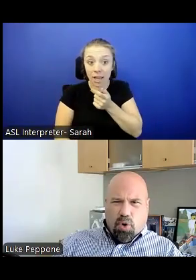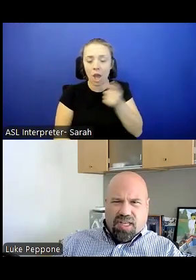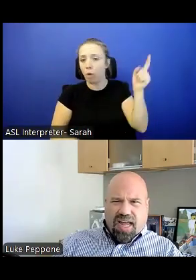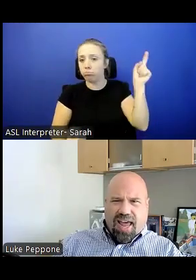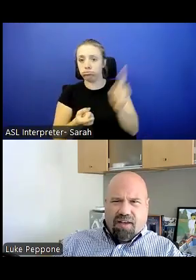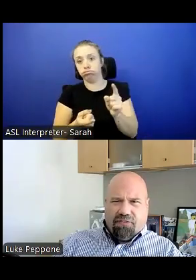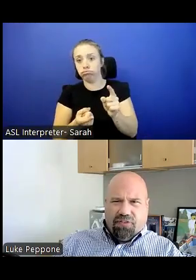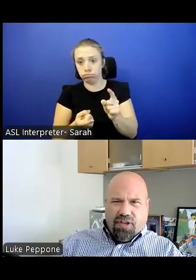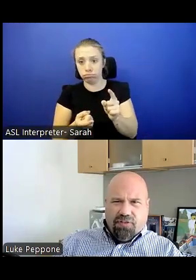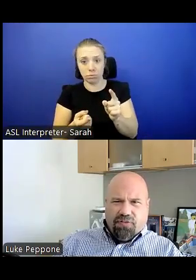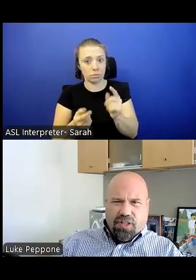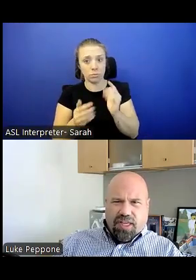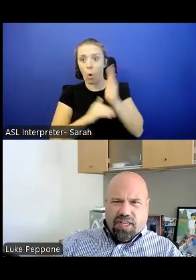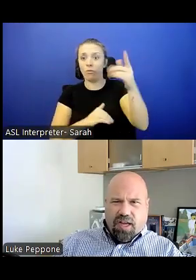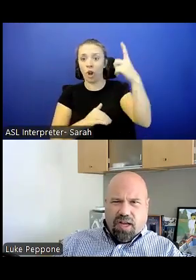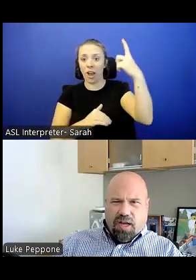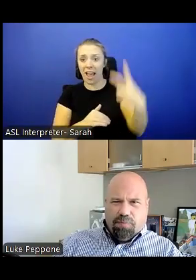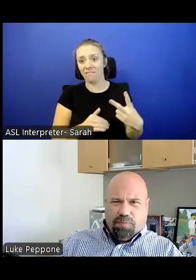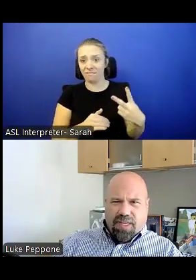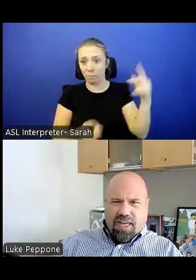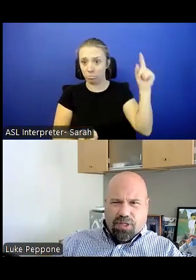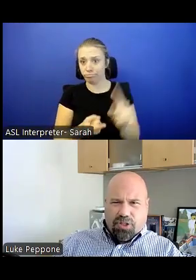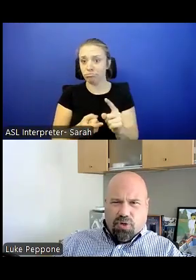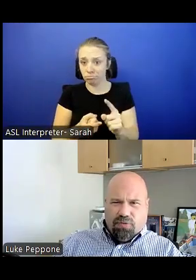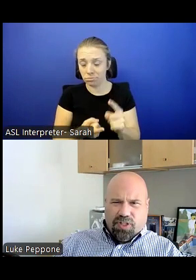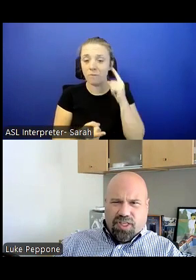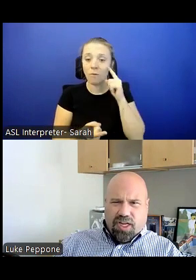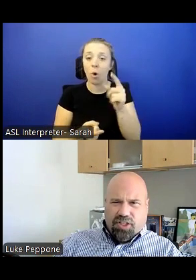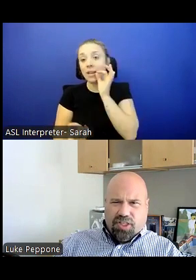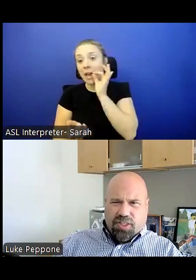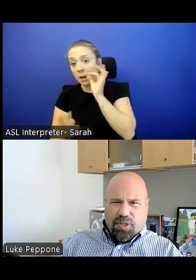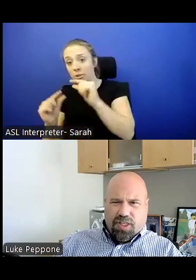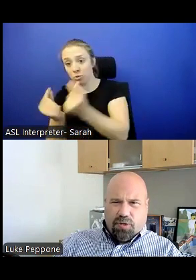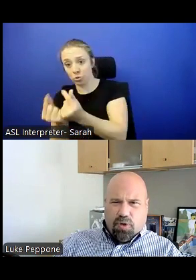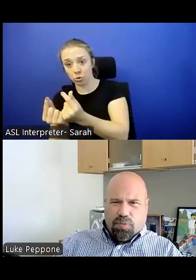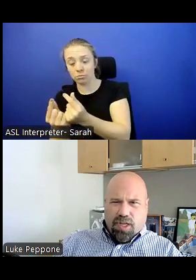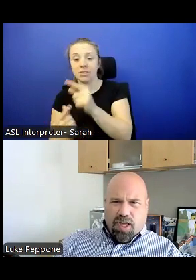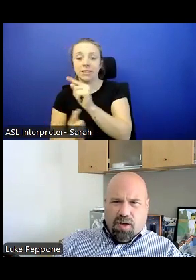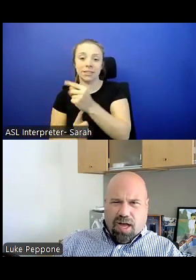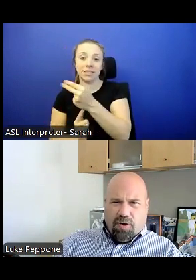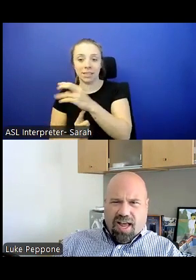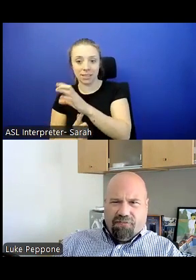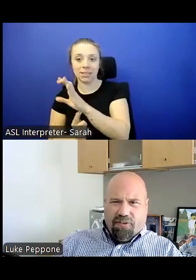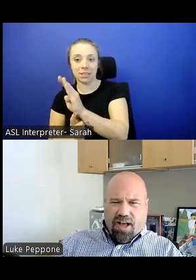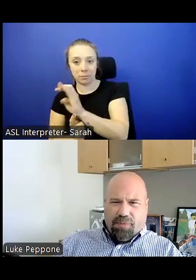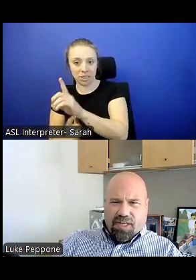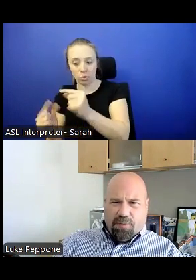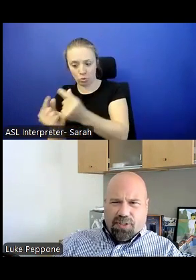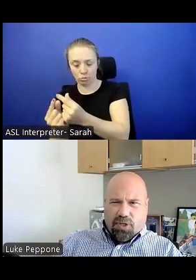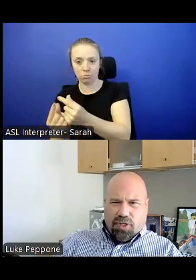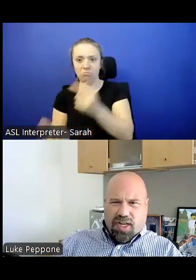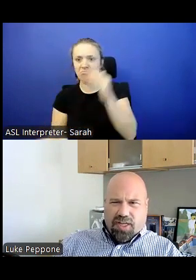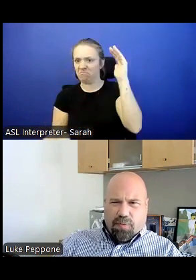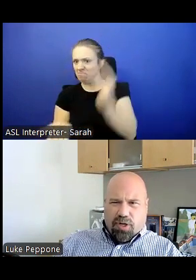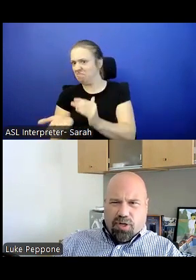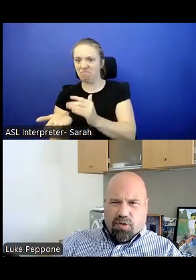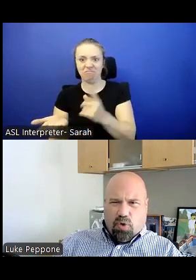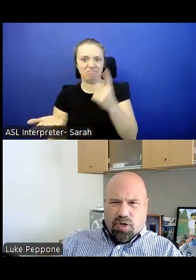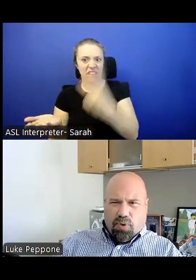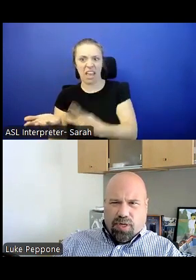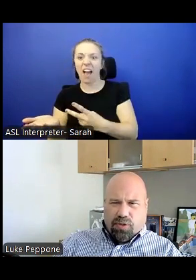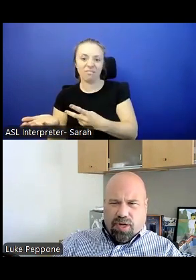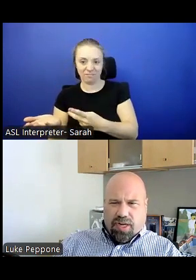in more than half for the cannabis group, for the THC CBD group. About half a vomiting episode a day compared